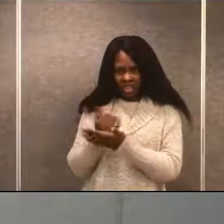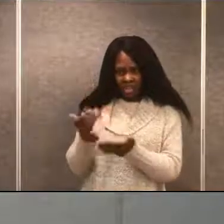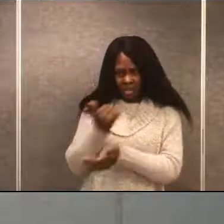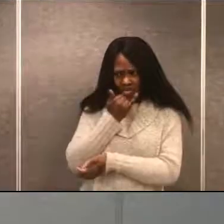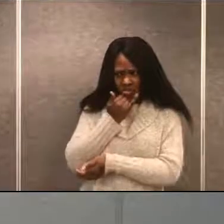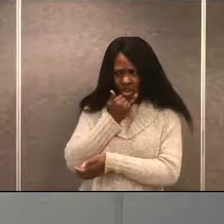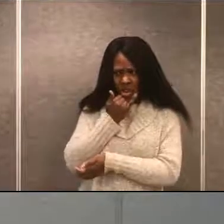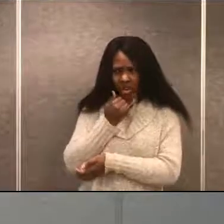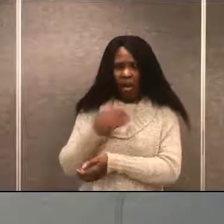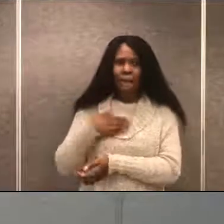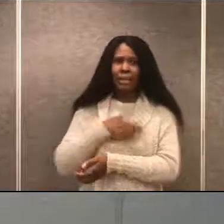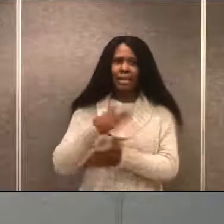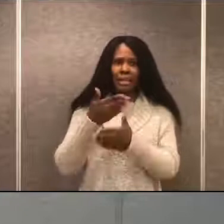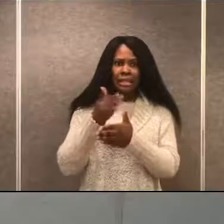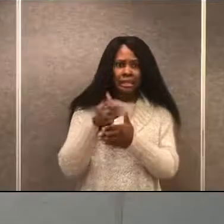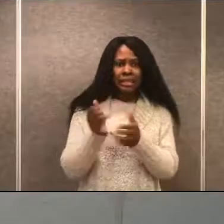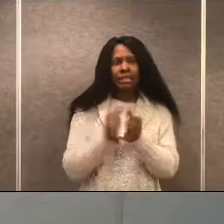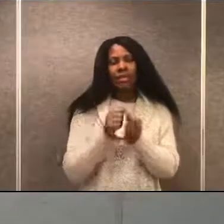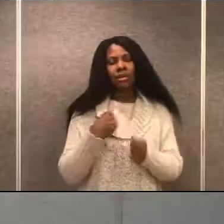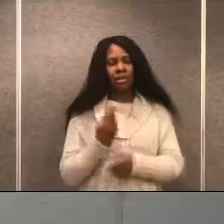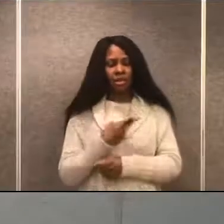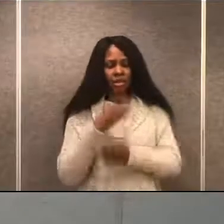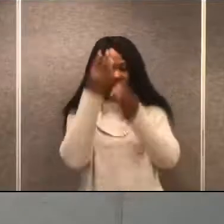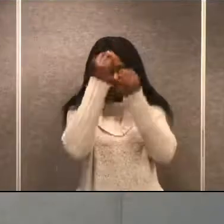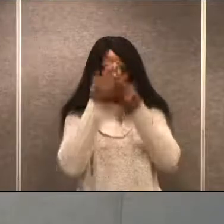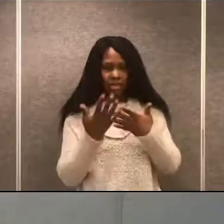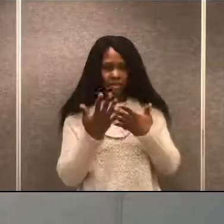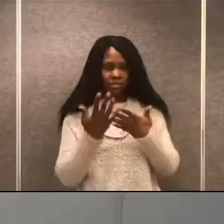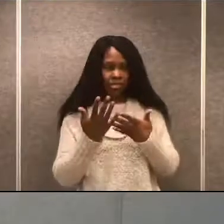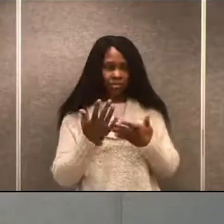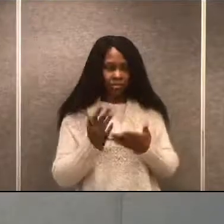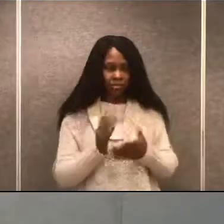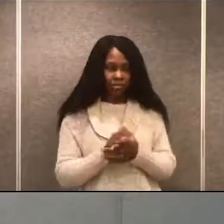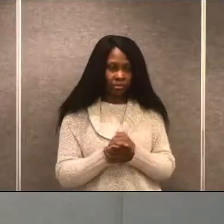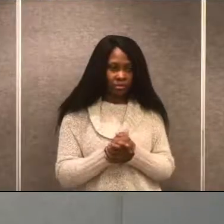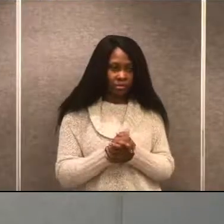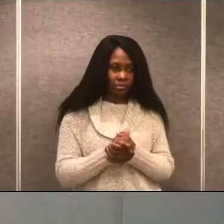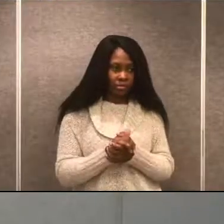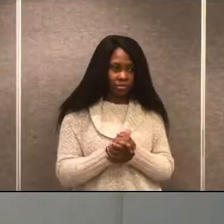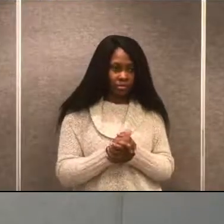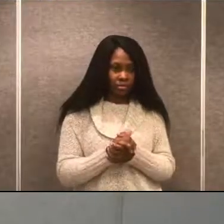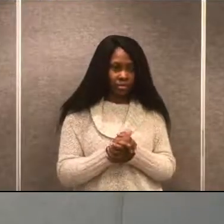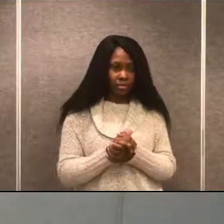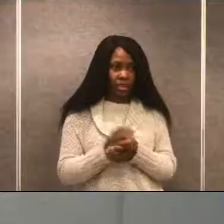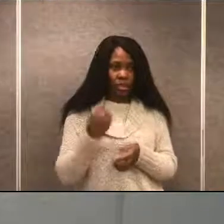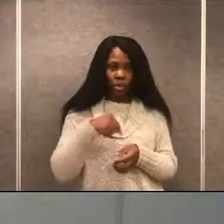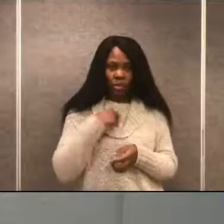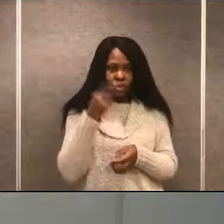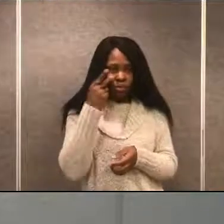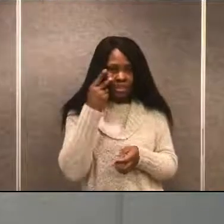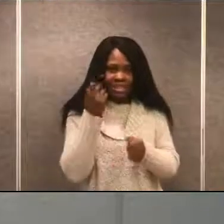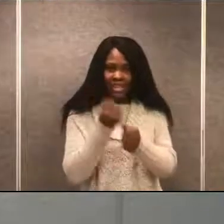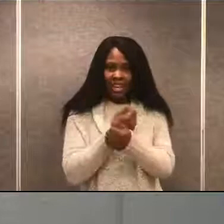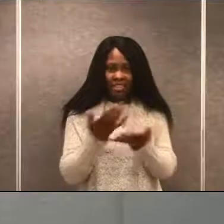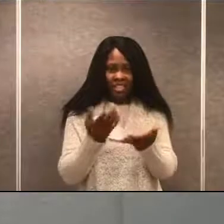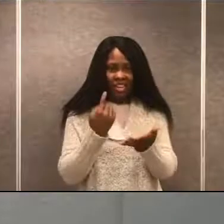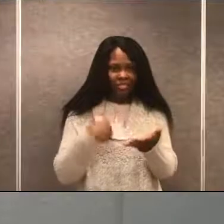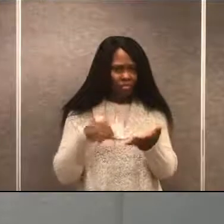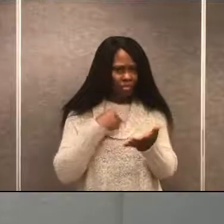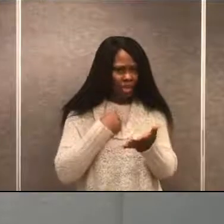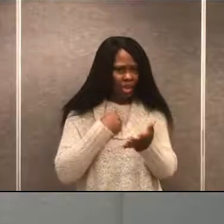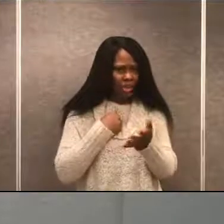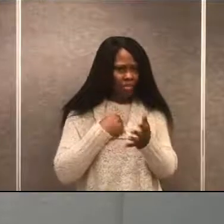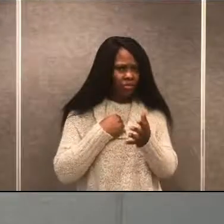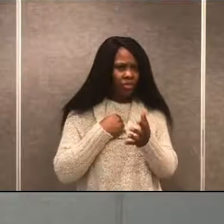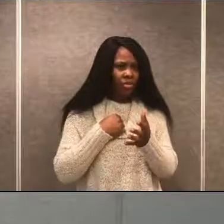manner. Nothing a person says, an educator or a parent or a student, goes unnoticed. We will act on everything that comes to us.